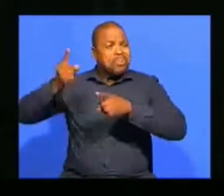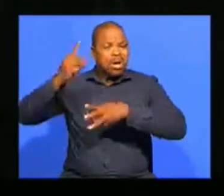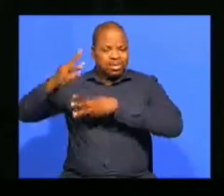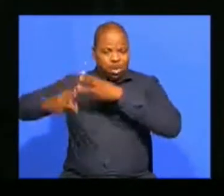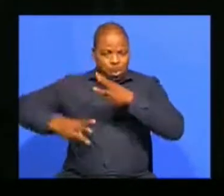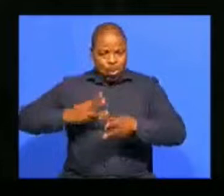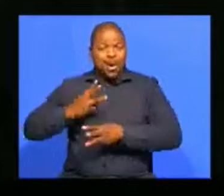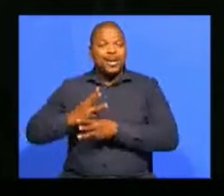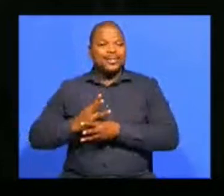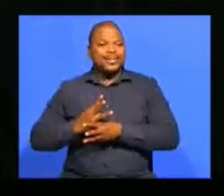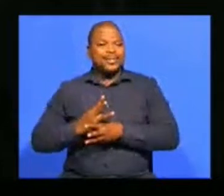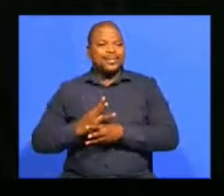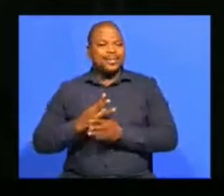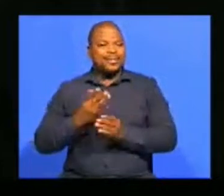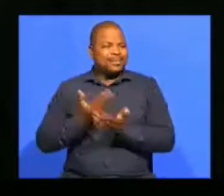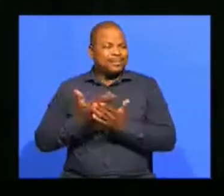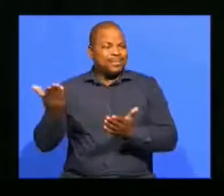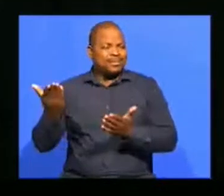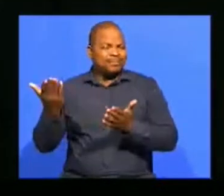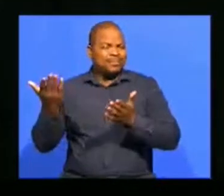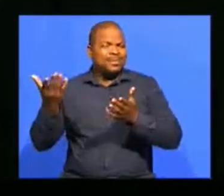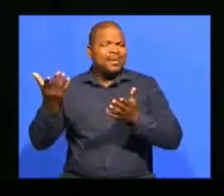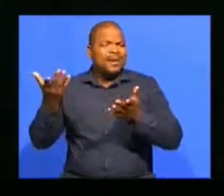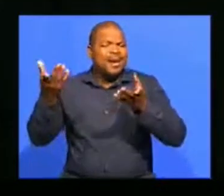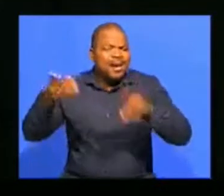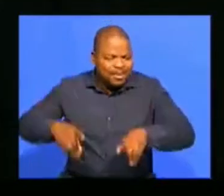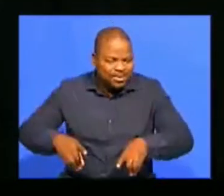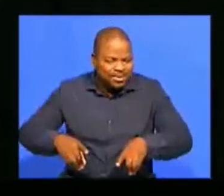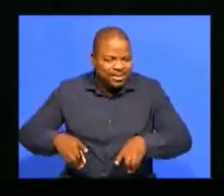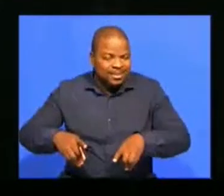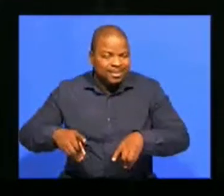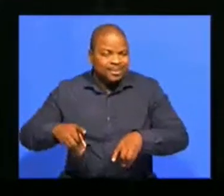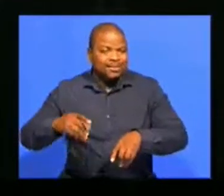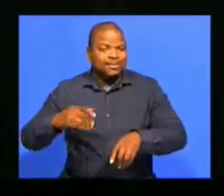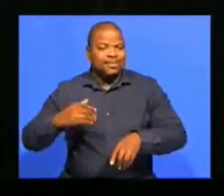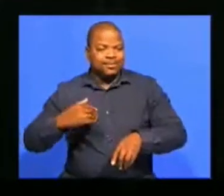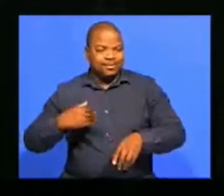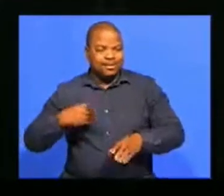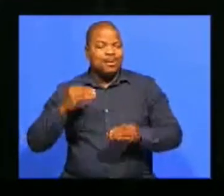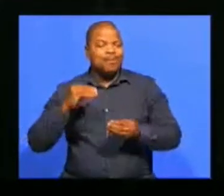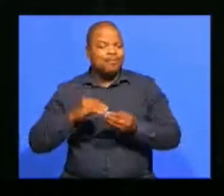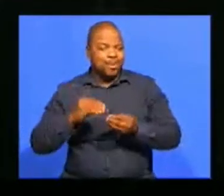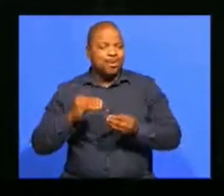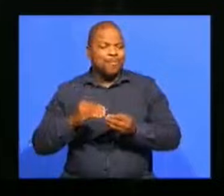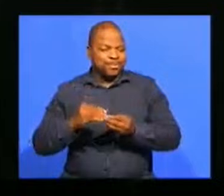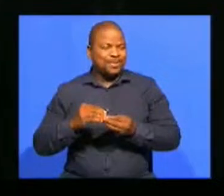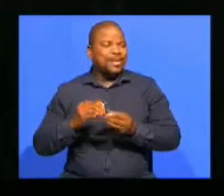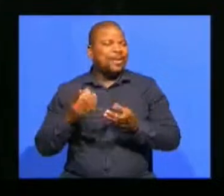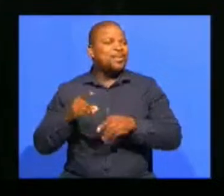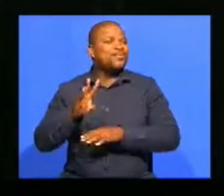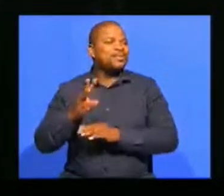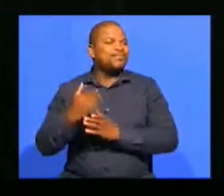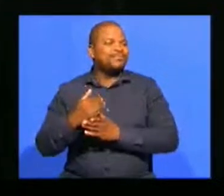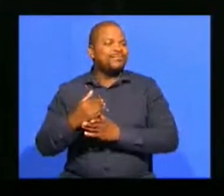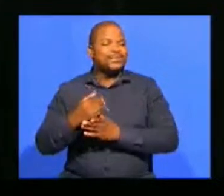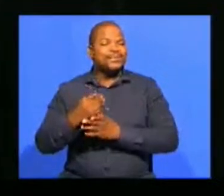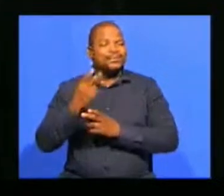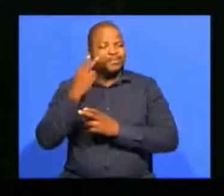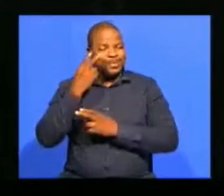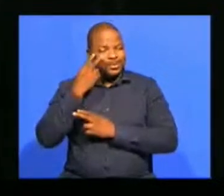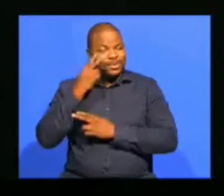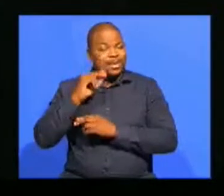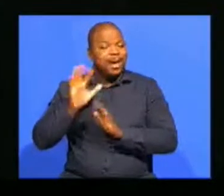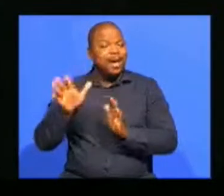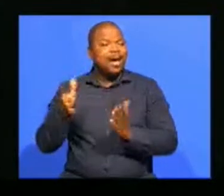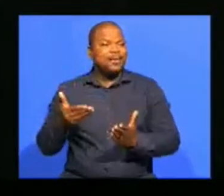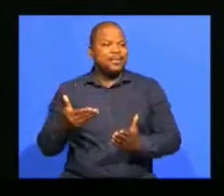world, and something had to come out of it. But I bet you a lot more will come out of it. Watch this